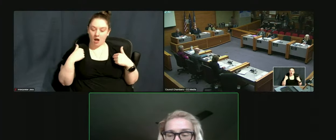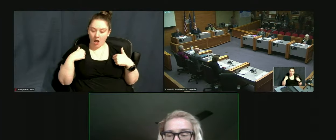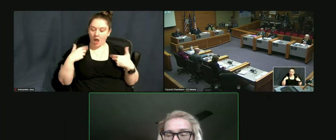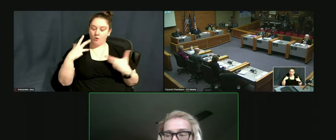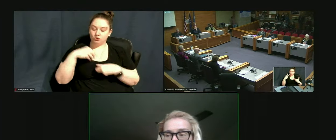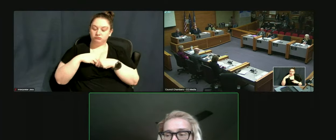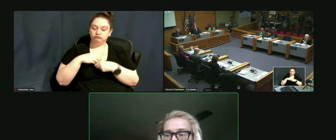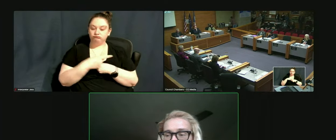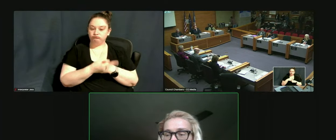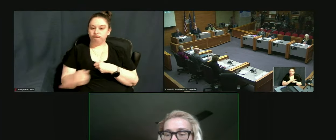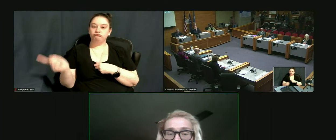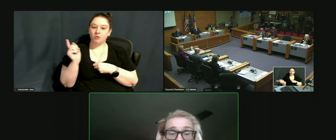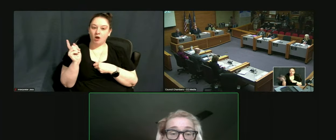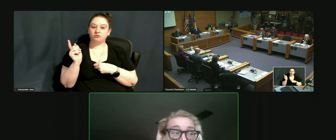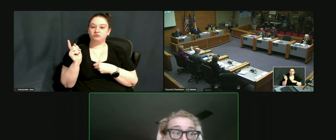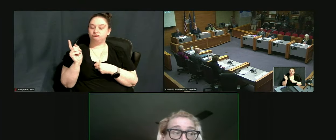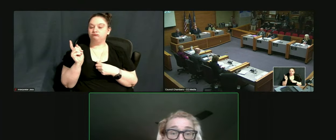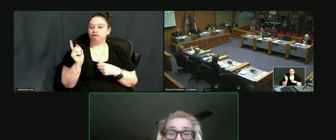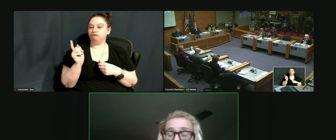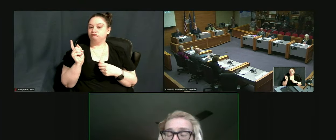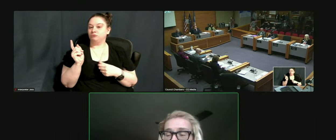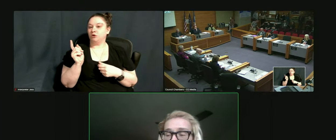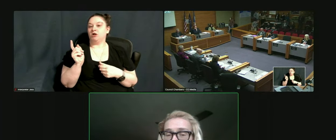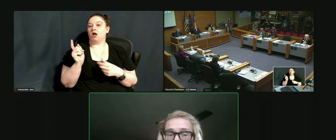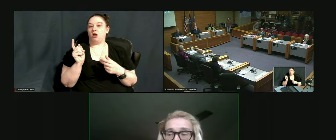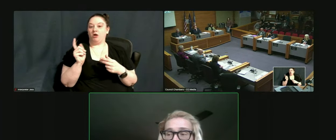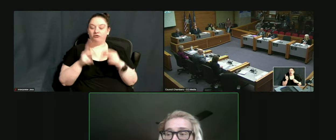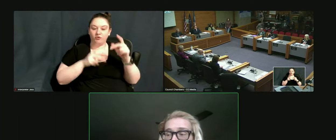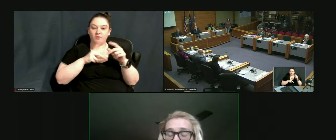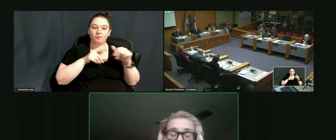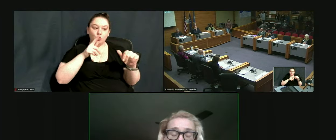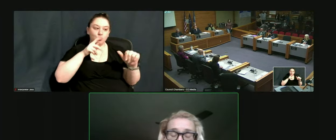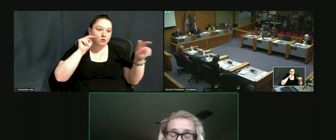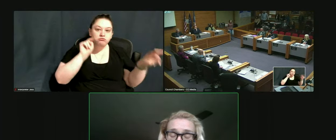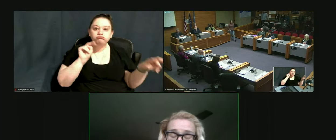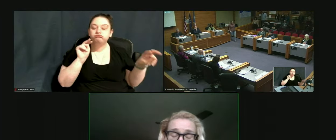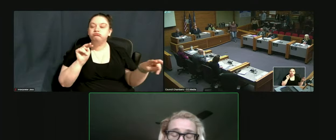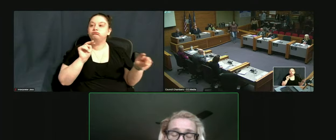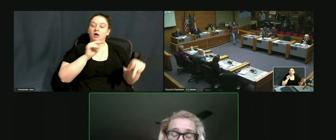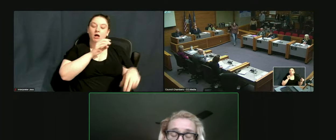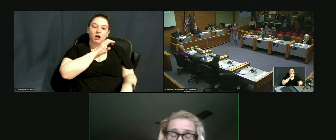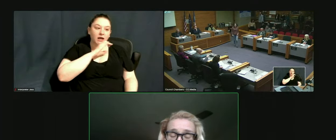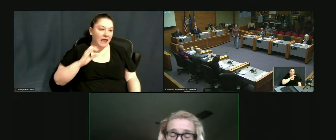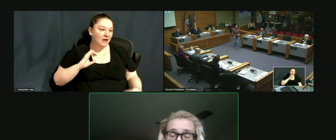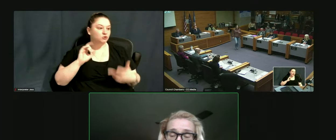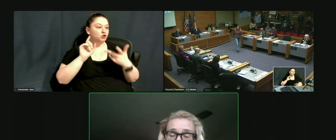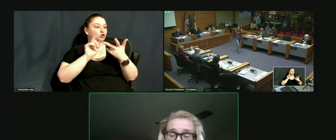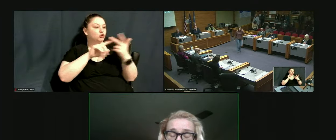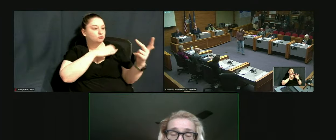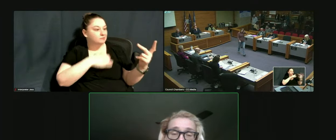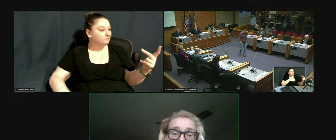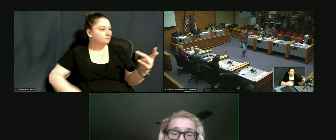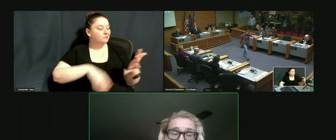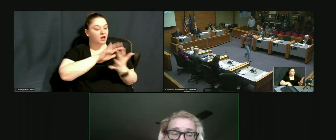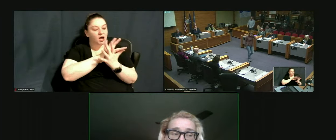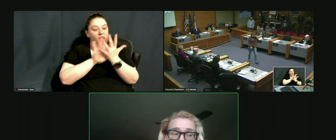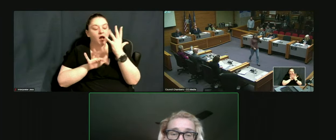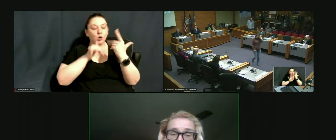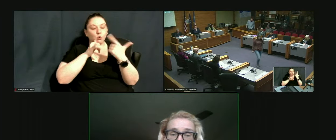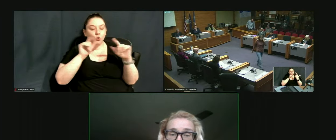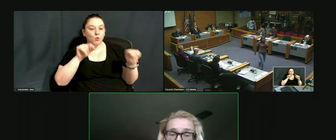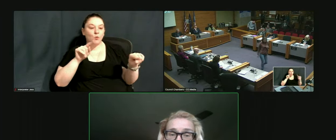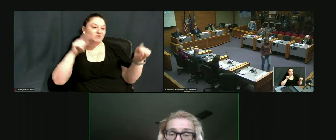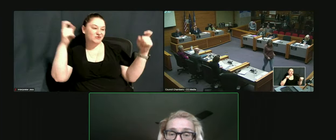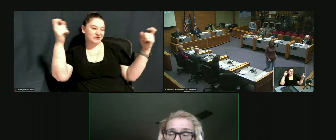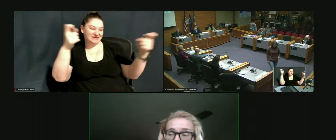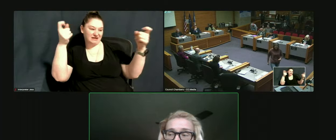other dignitaries, looky-loos, reporters, and so on, who attended the celebration at